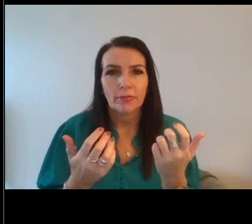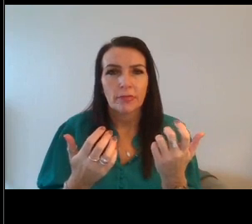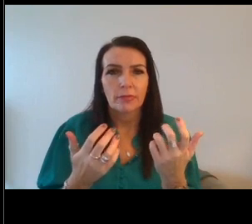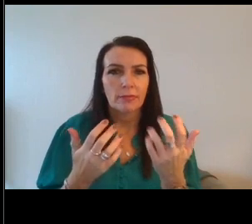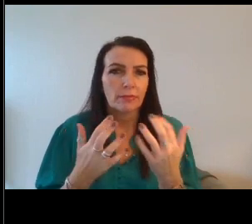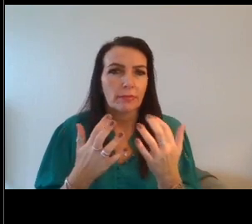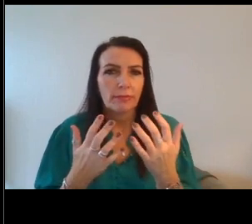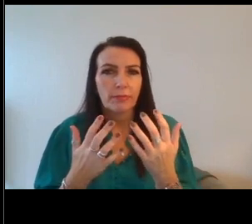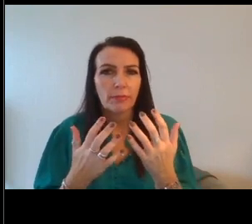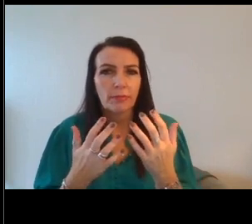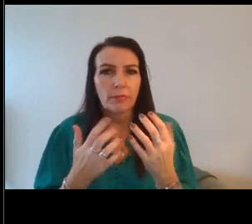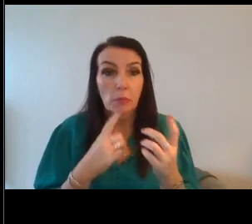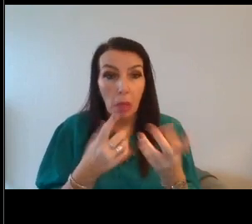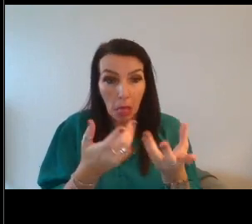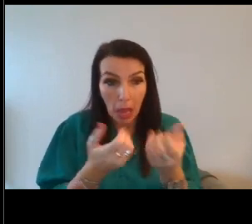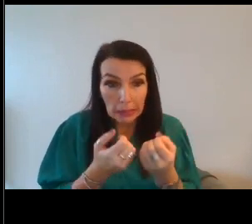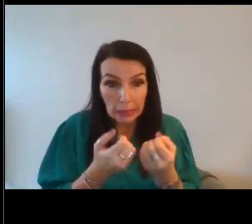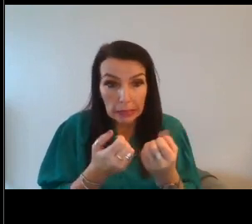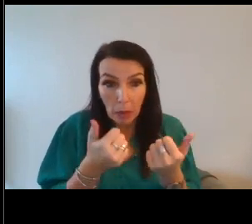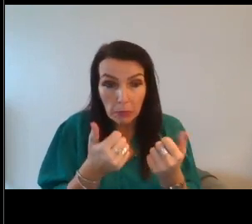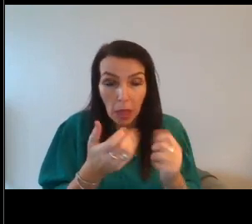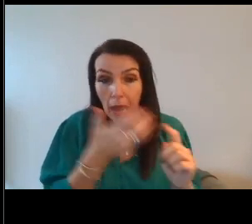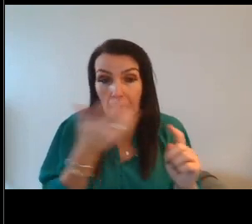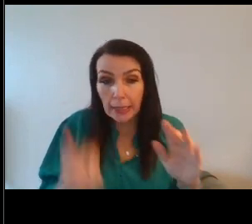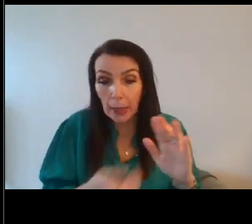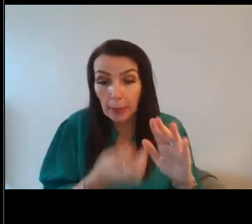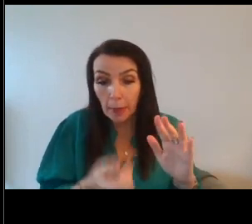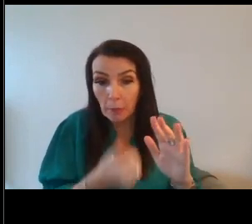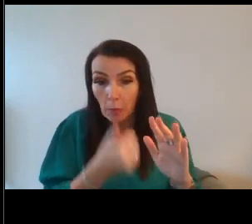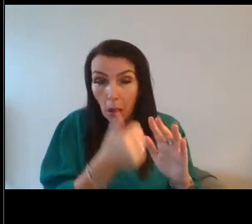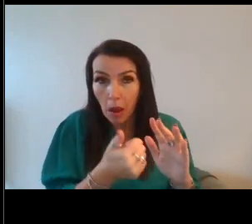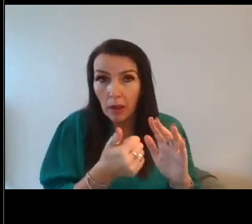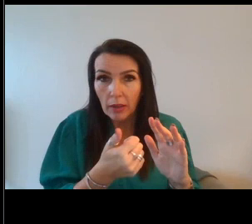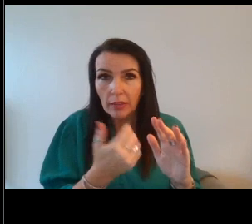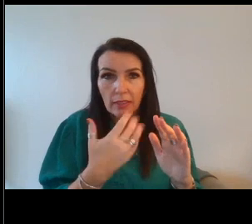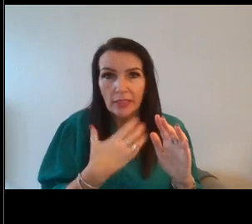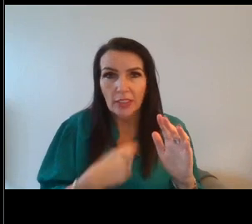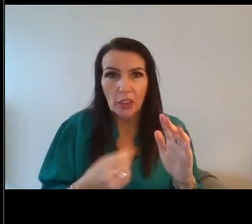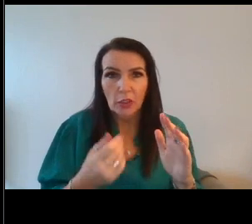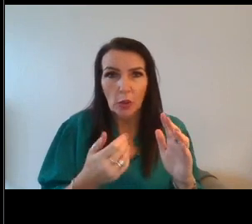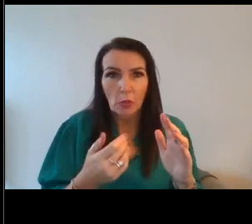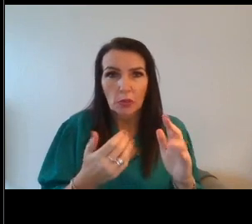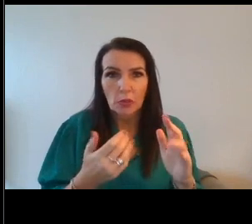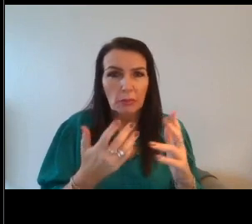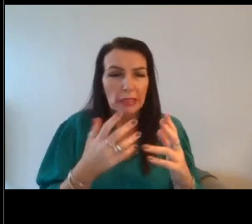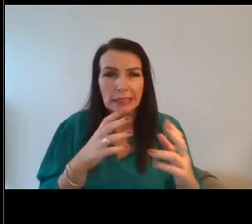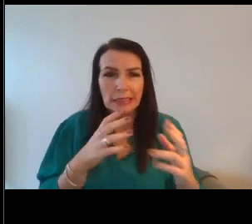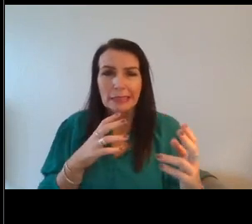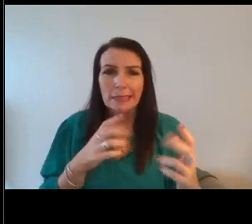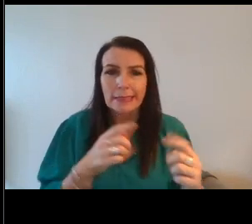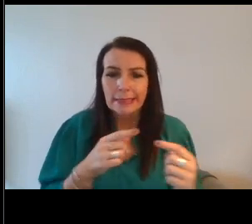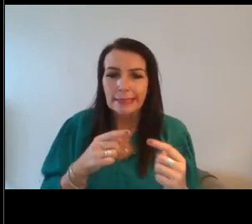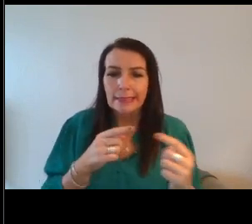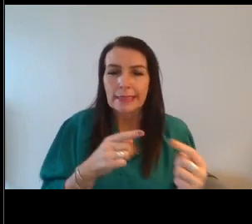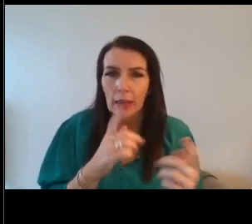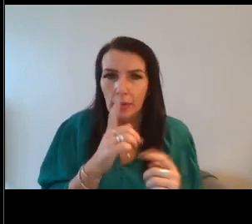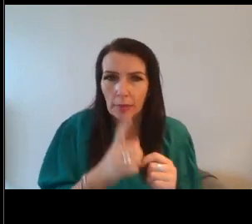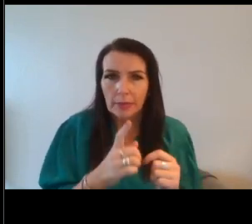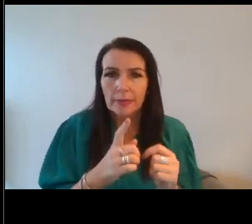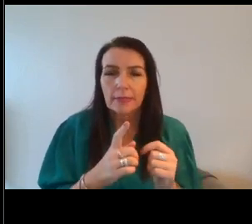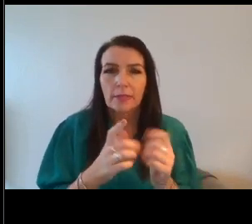people to accept retrofit and a heat pump or whatever, you don't want to be in an adversarial relationship. However, we're talking